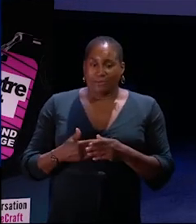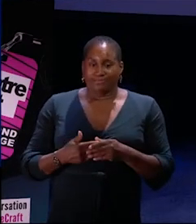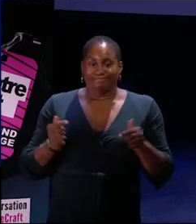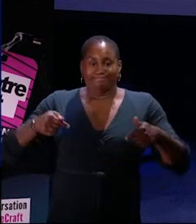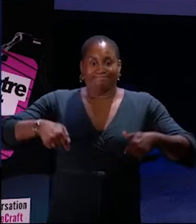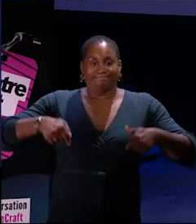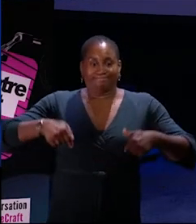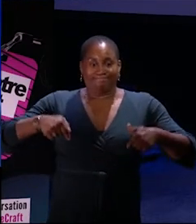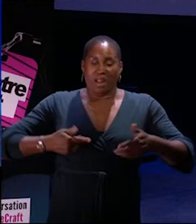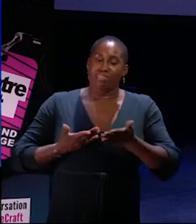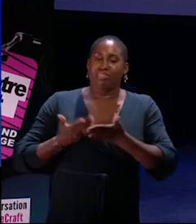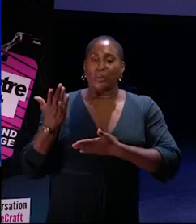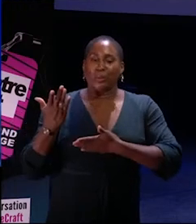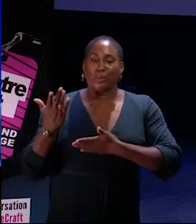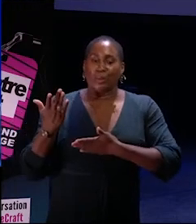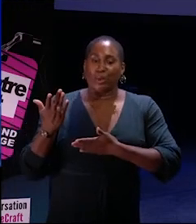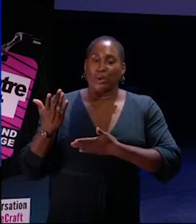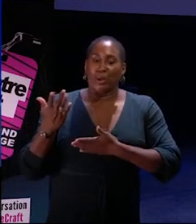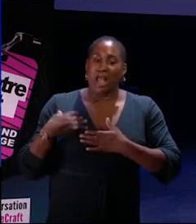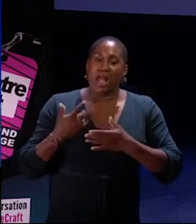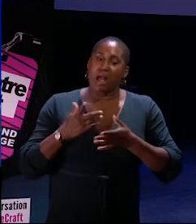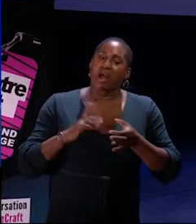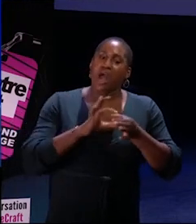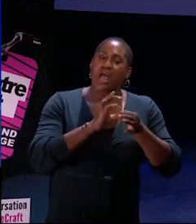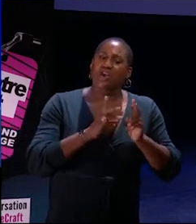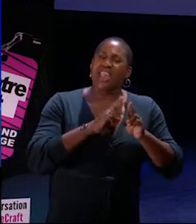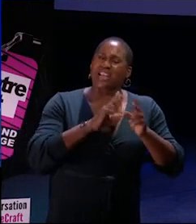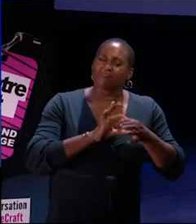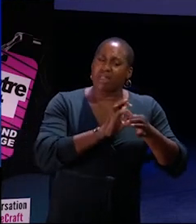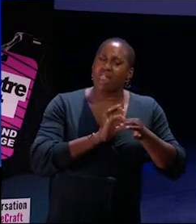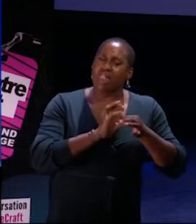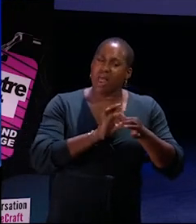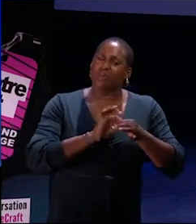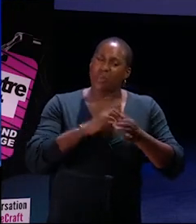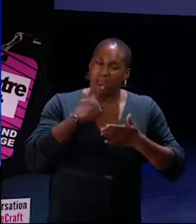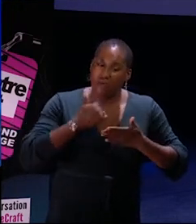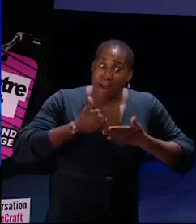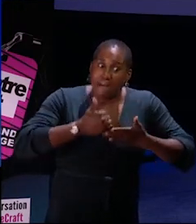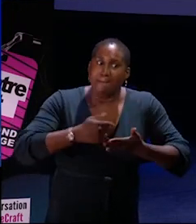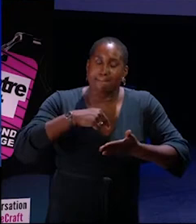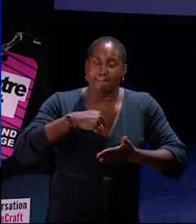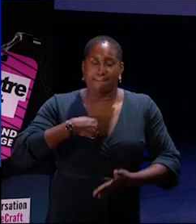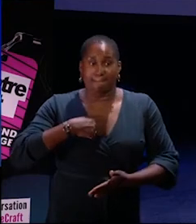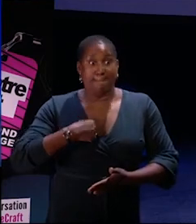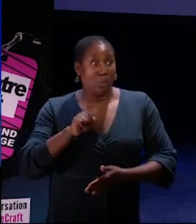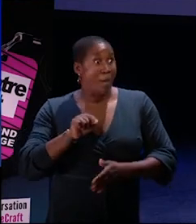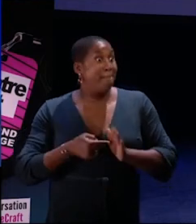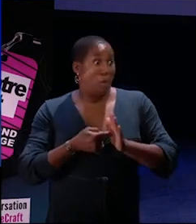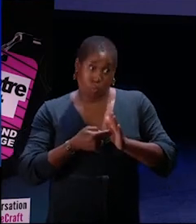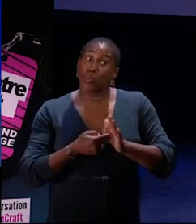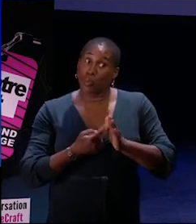here through relationships. So somebody recommended me, and I would say that's one of the most important things about being freelance